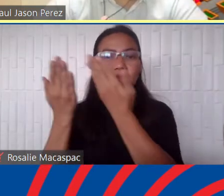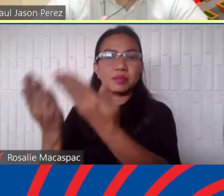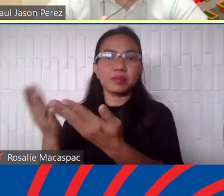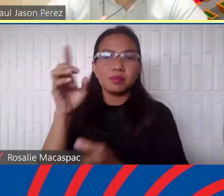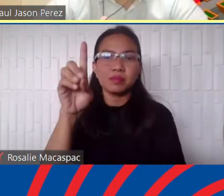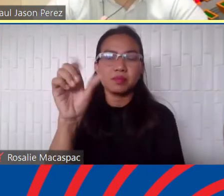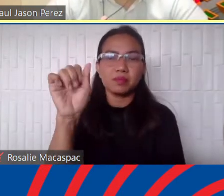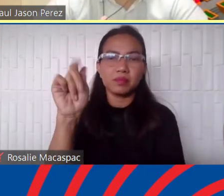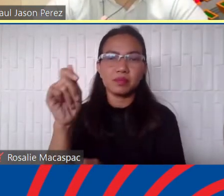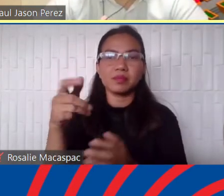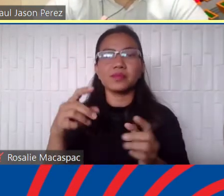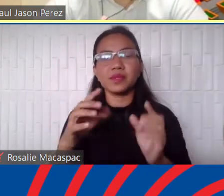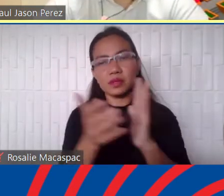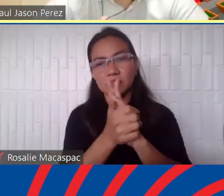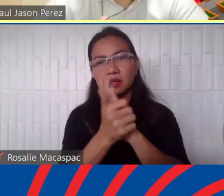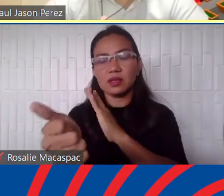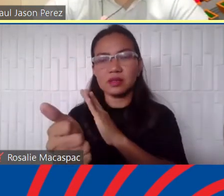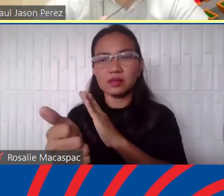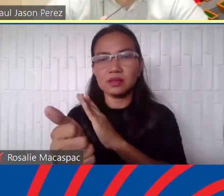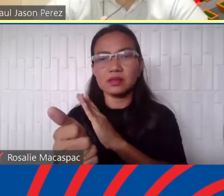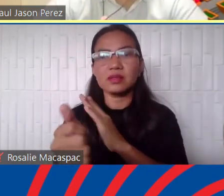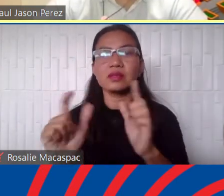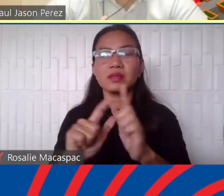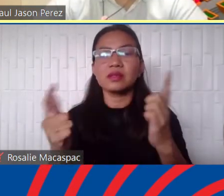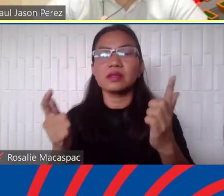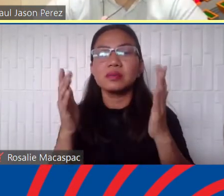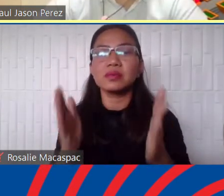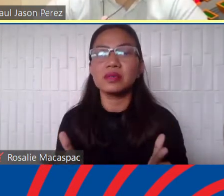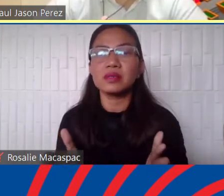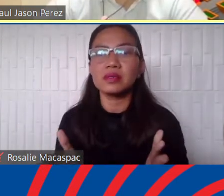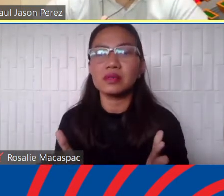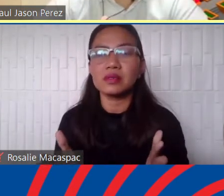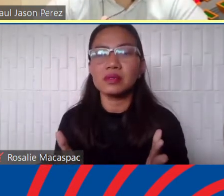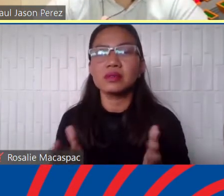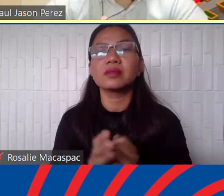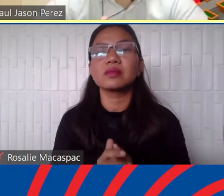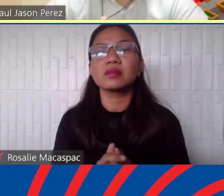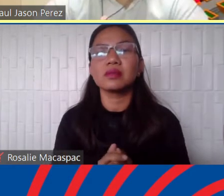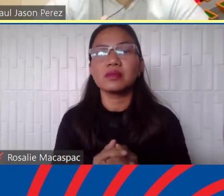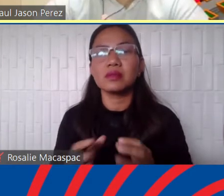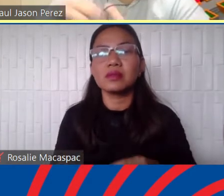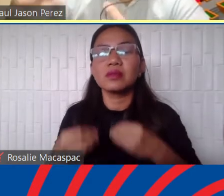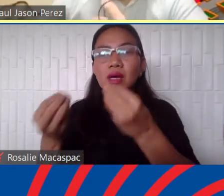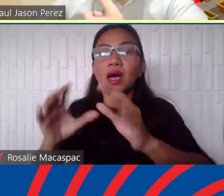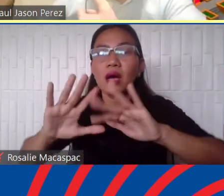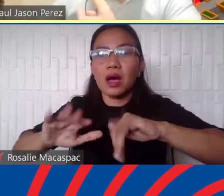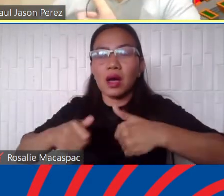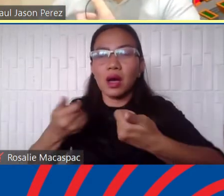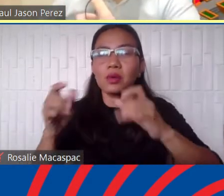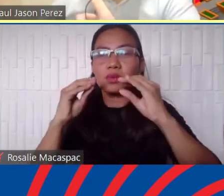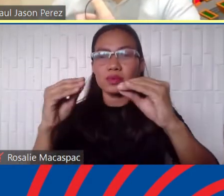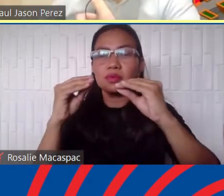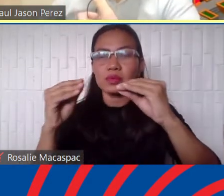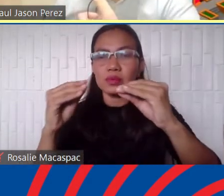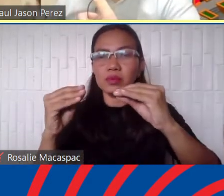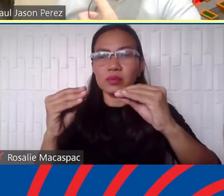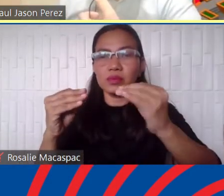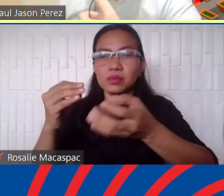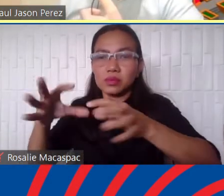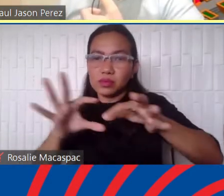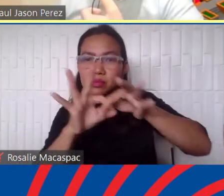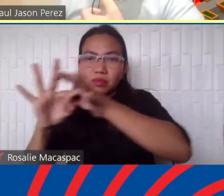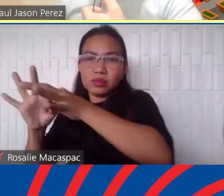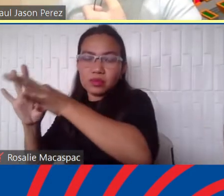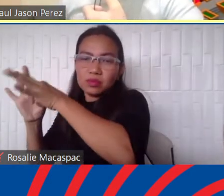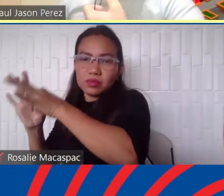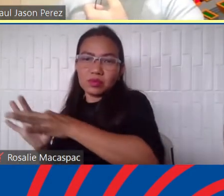skills amongst librarians, and also to train them on how to train others, no, especially